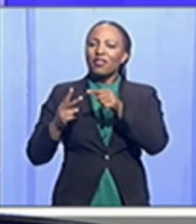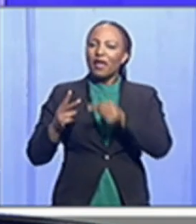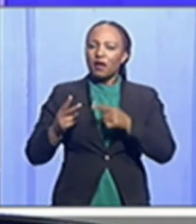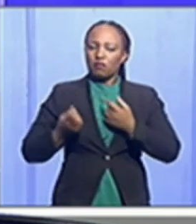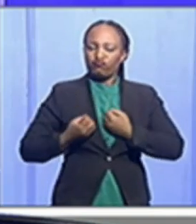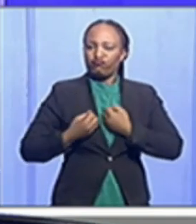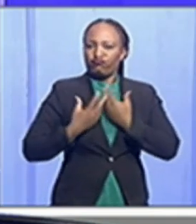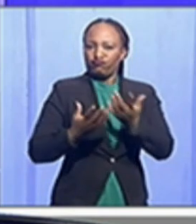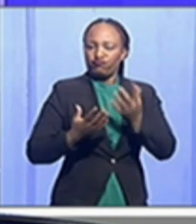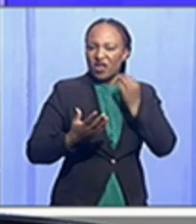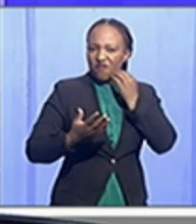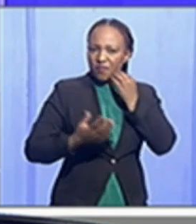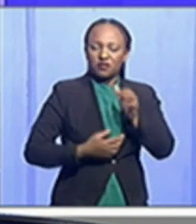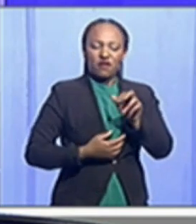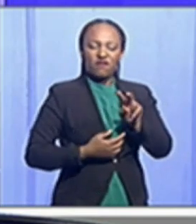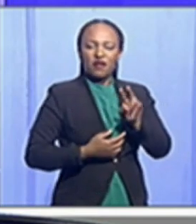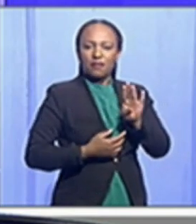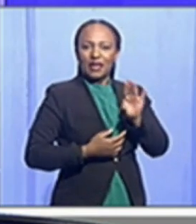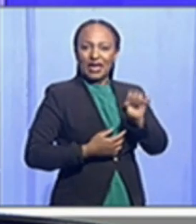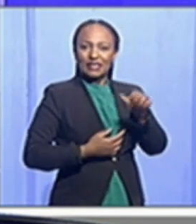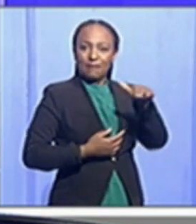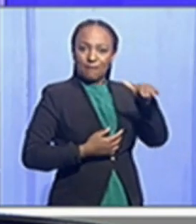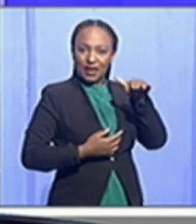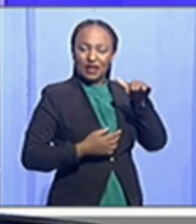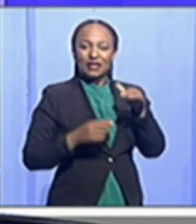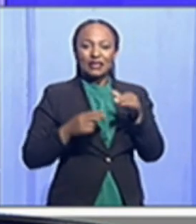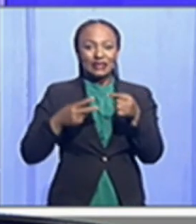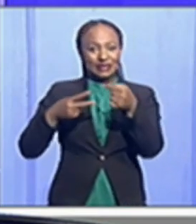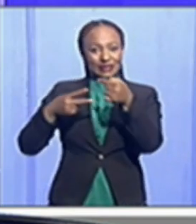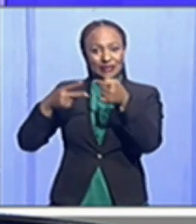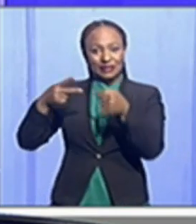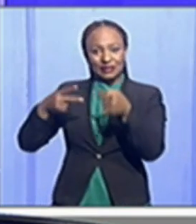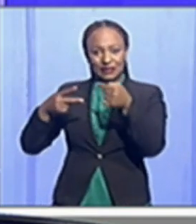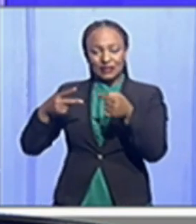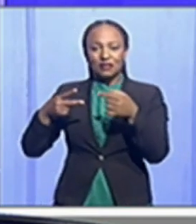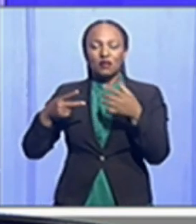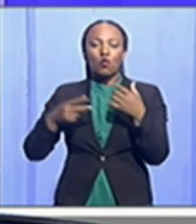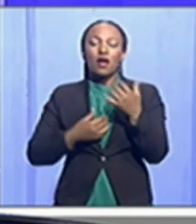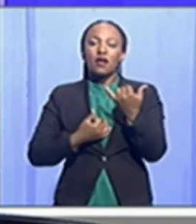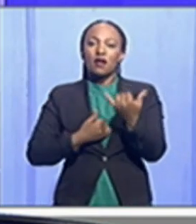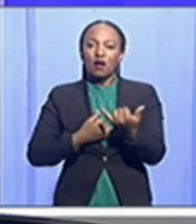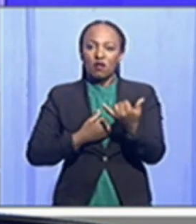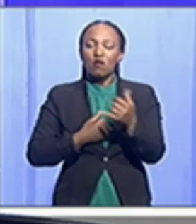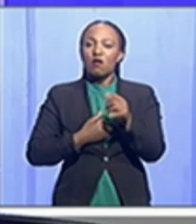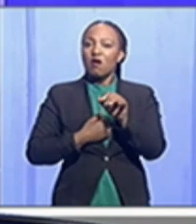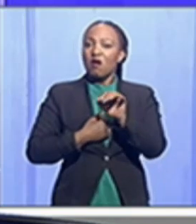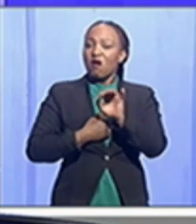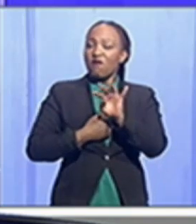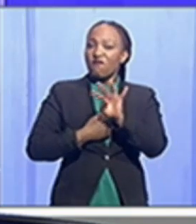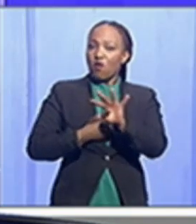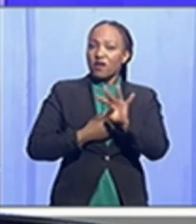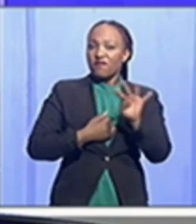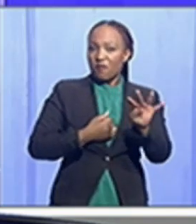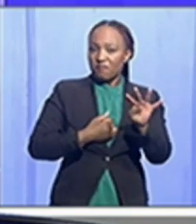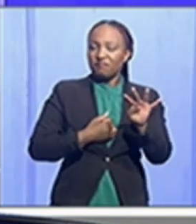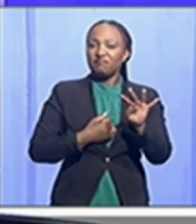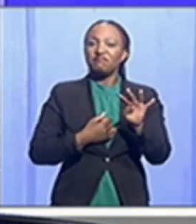VPS. Barwarre bao ba ga Radzuma ba sekišwa ka melato e 40 go balwa ye mebedi ya polao.